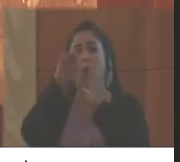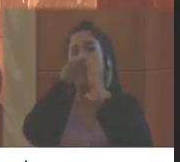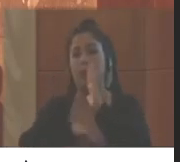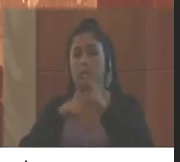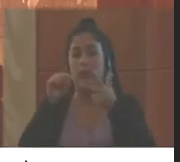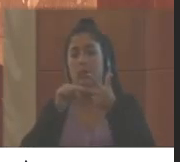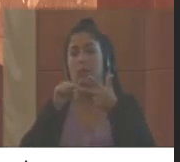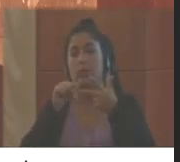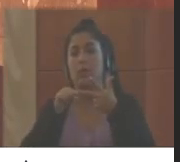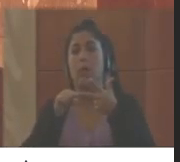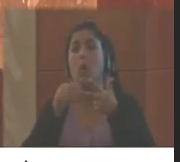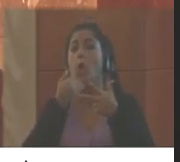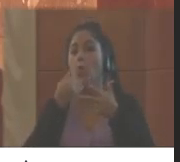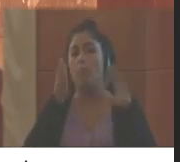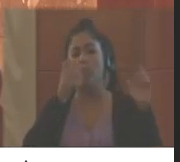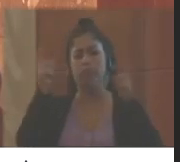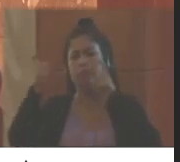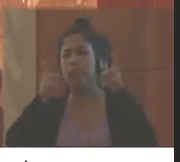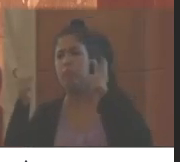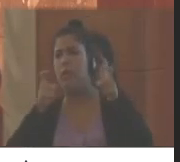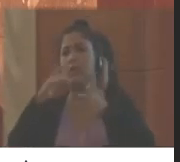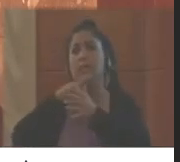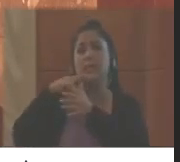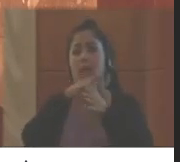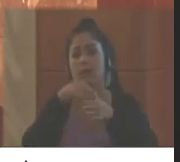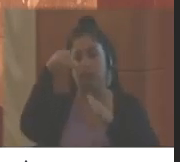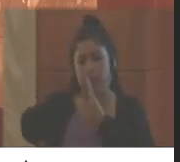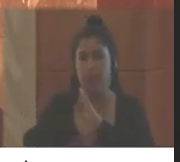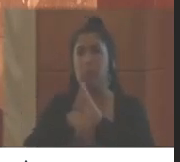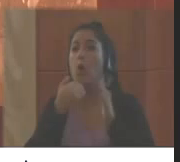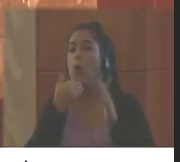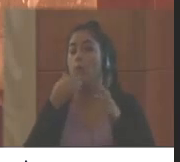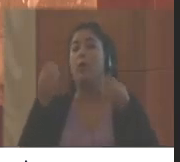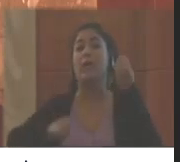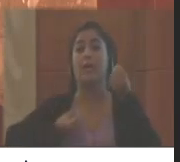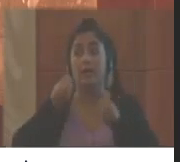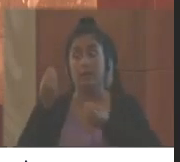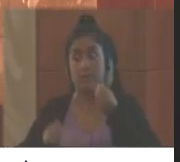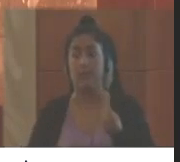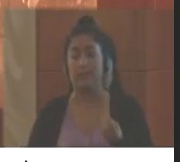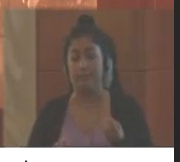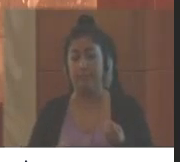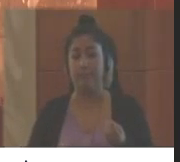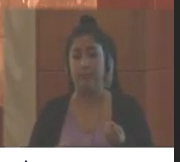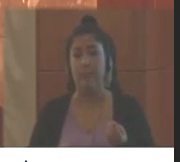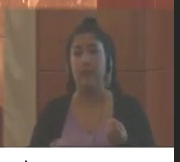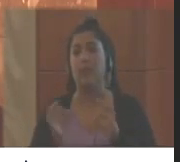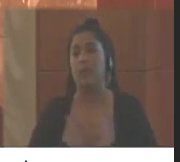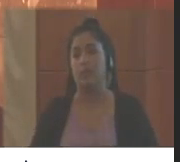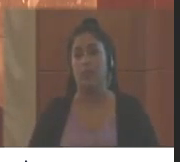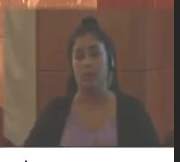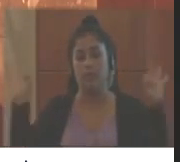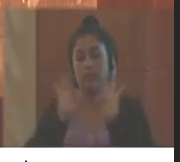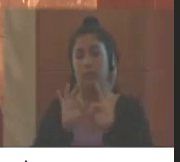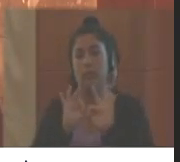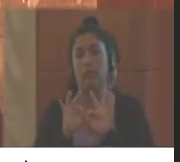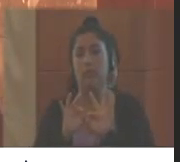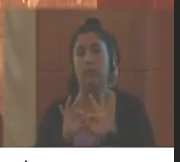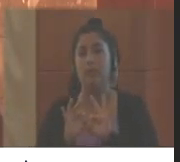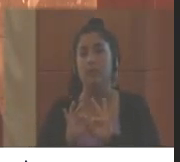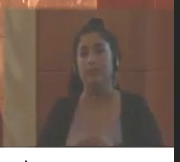discuss it in Congress. I have no political background, but it was very satisfactory to discuss this in Congress for the topic, and